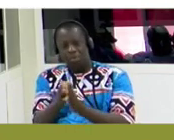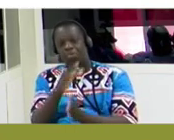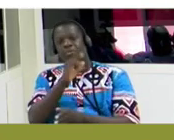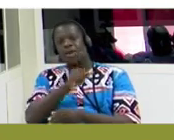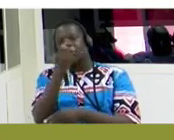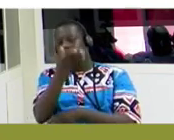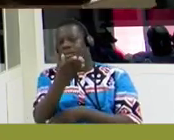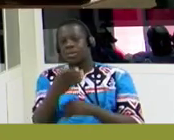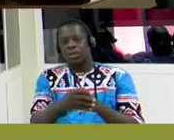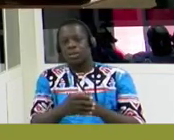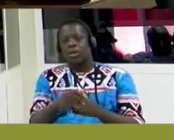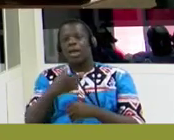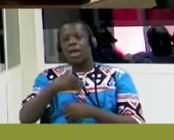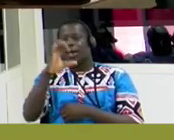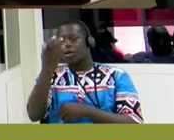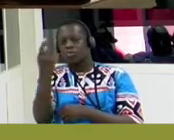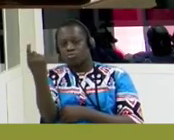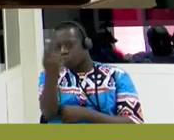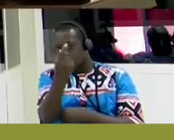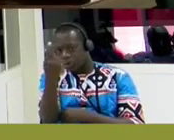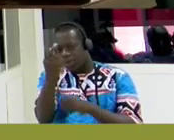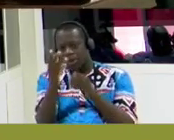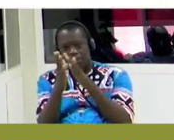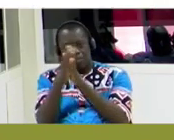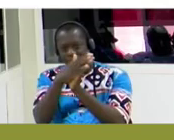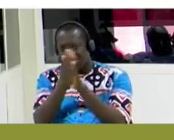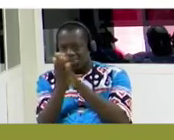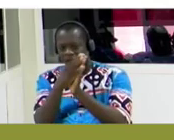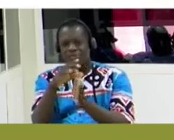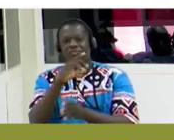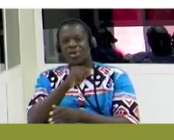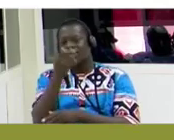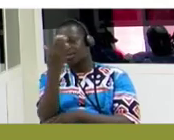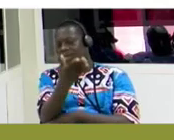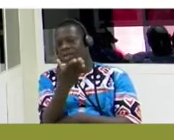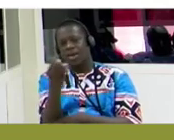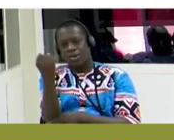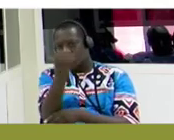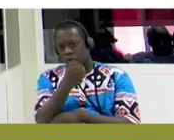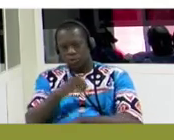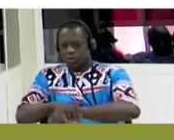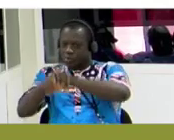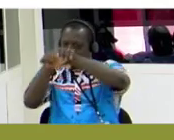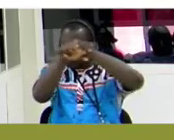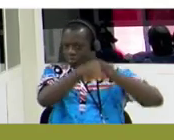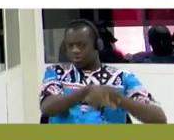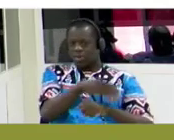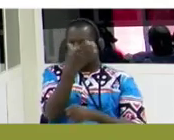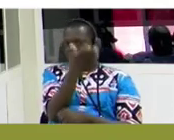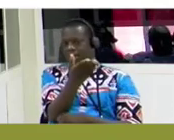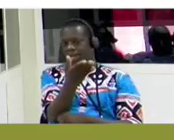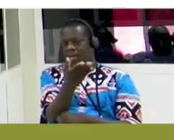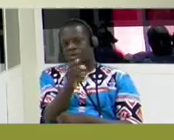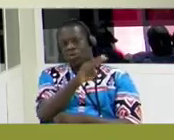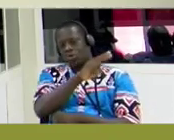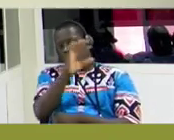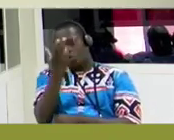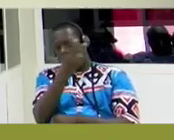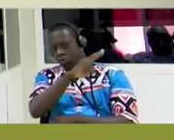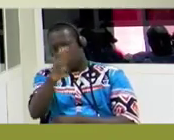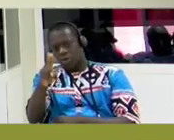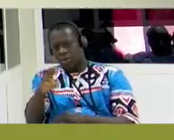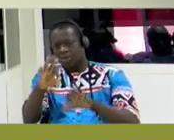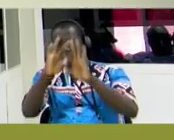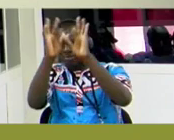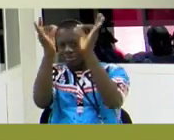Could you say that again? I say I can only blame him because he took me there. And this was not a team at the State House. Maybe